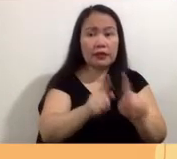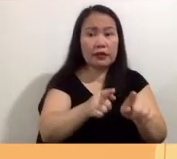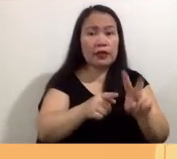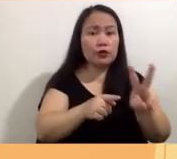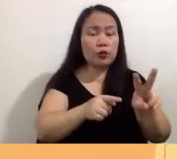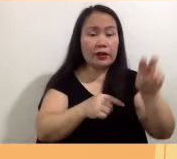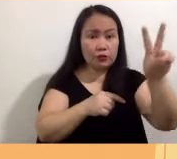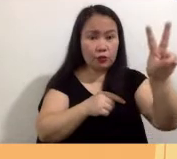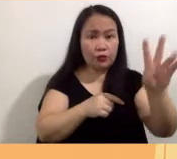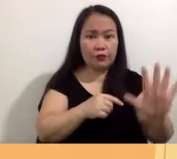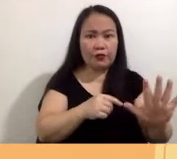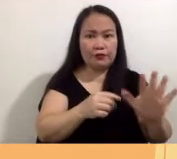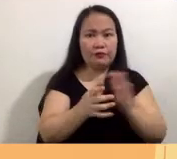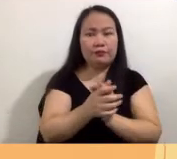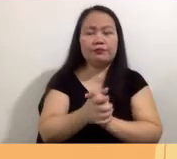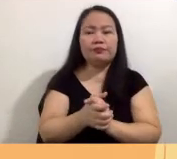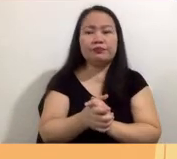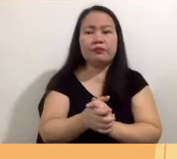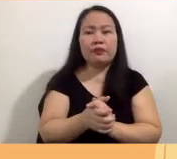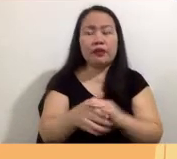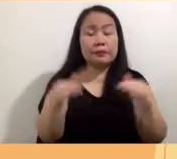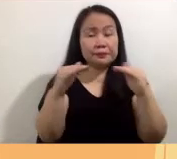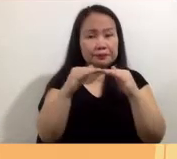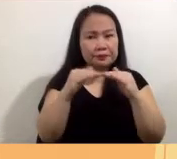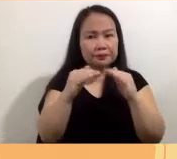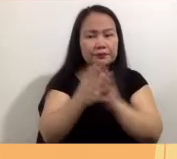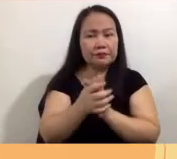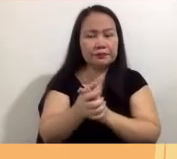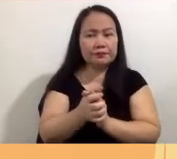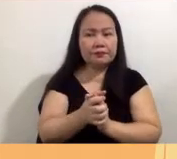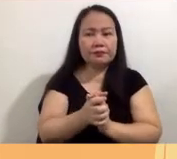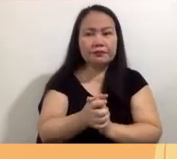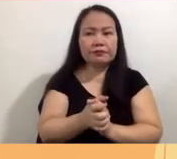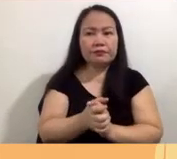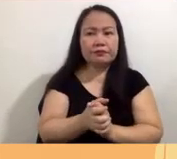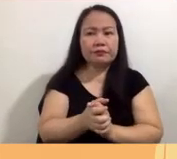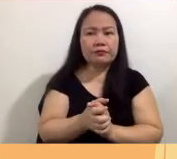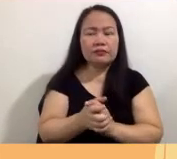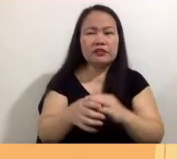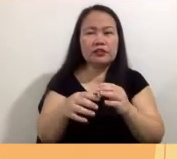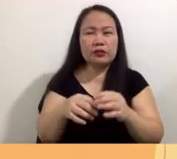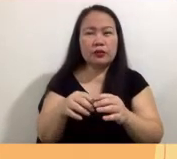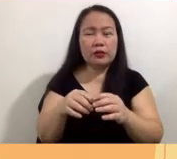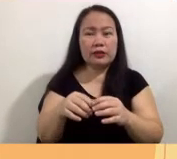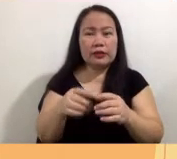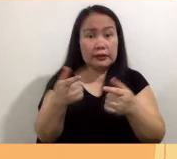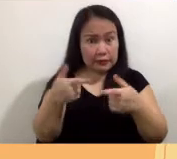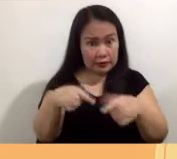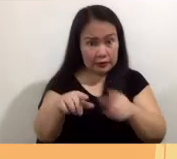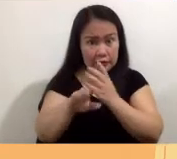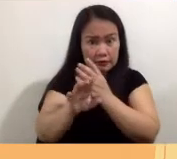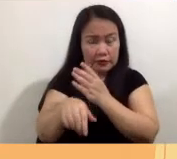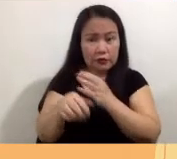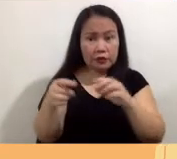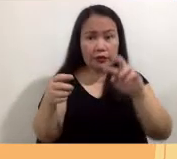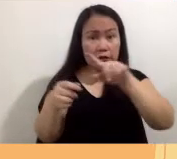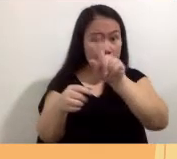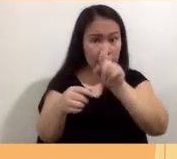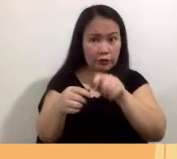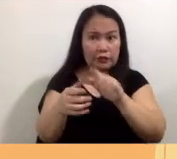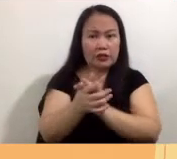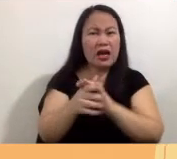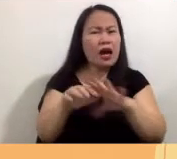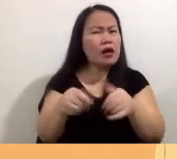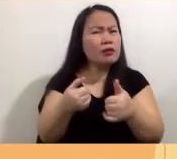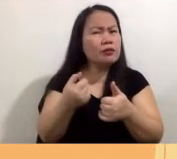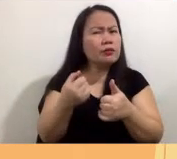2 and 2/5. So, these two are equivalent. Alright? So, let's go back to the question. How much